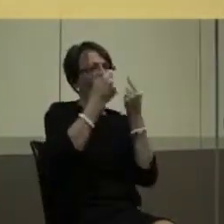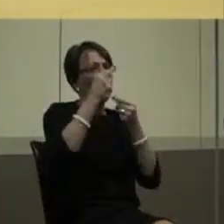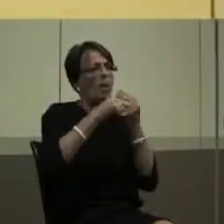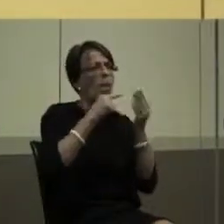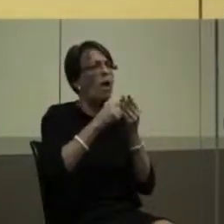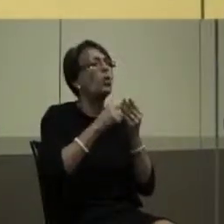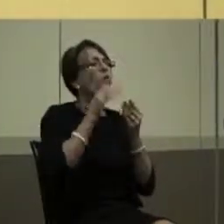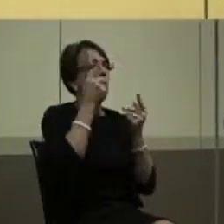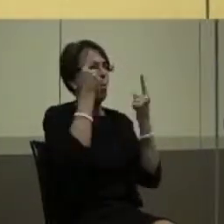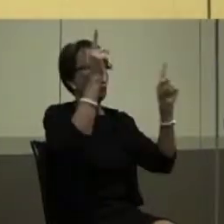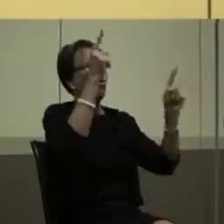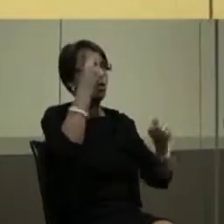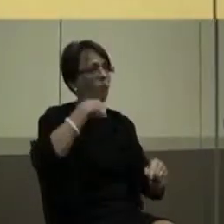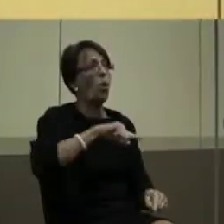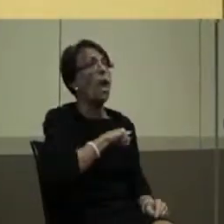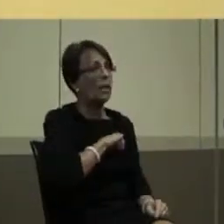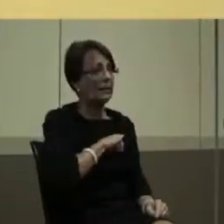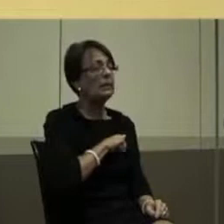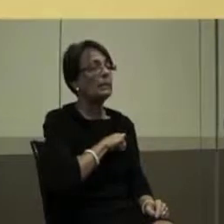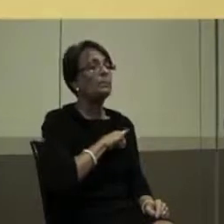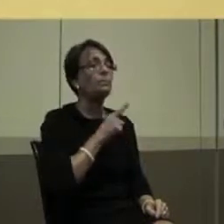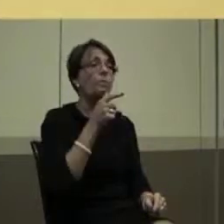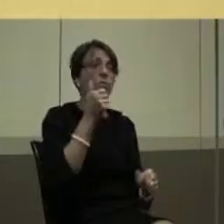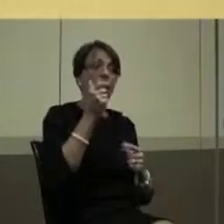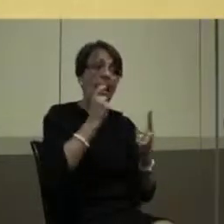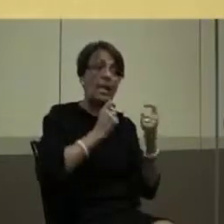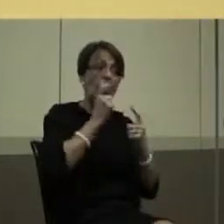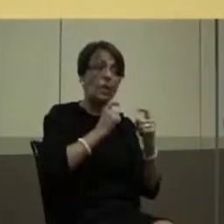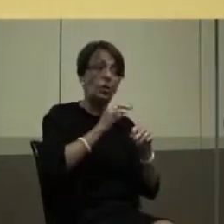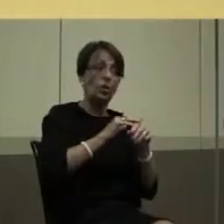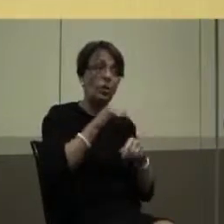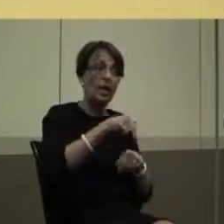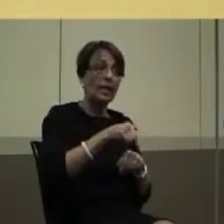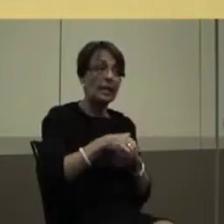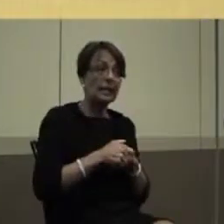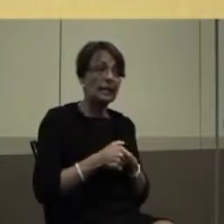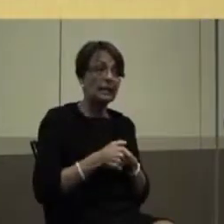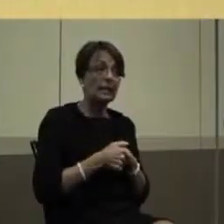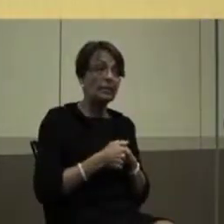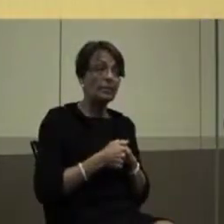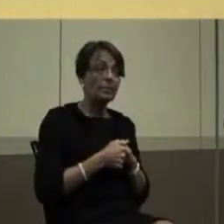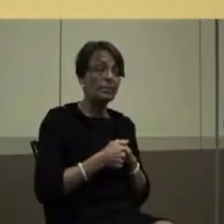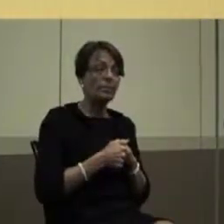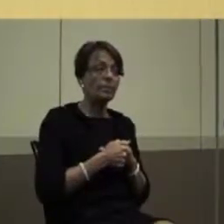us? Any questions on this?